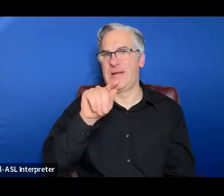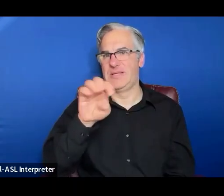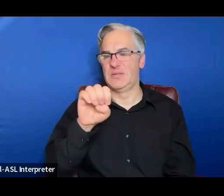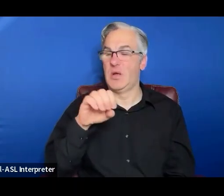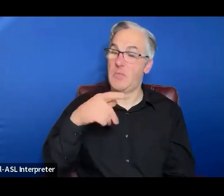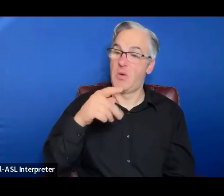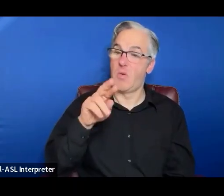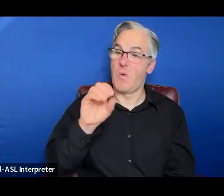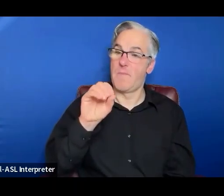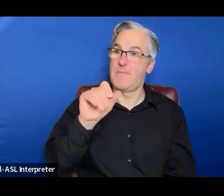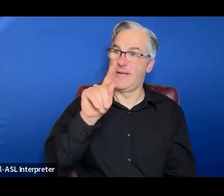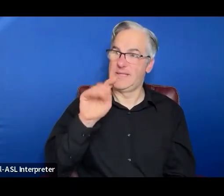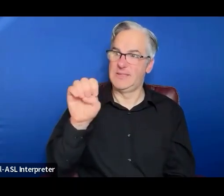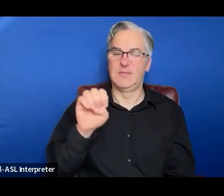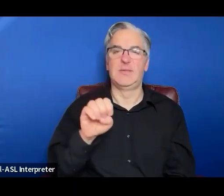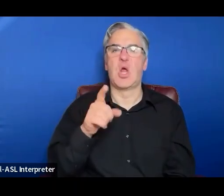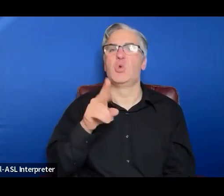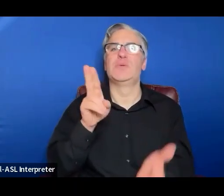of notary.